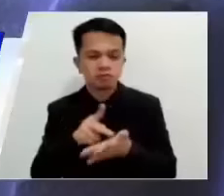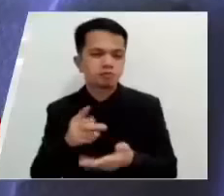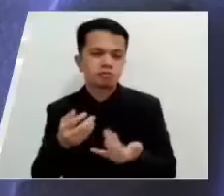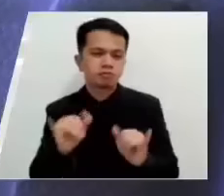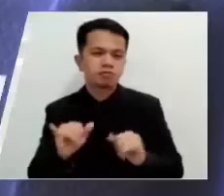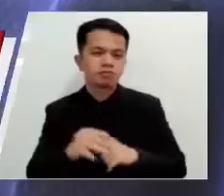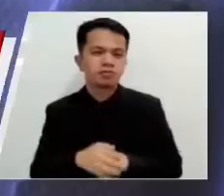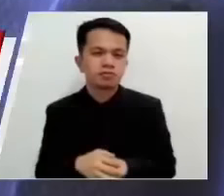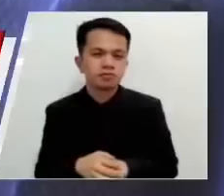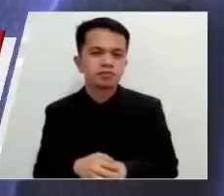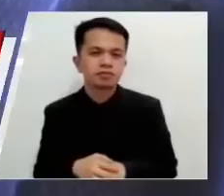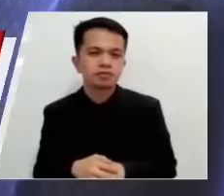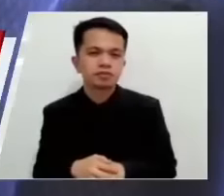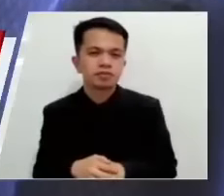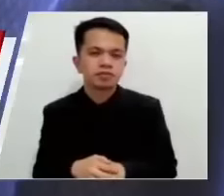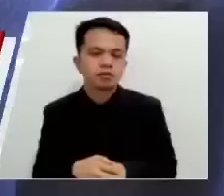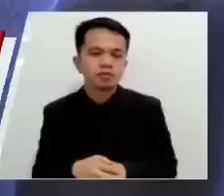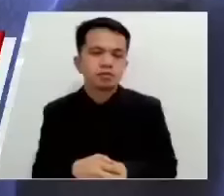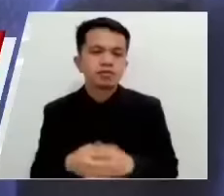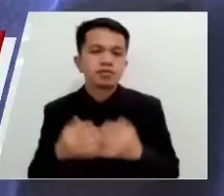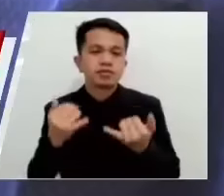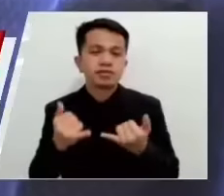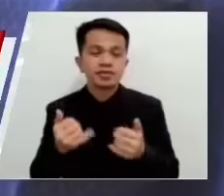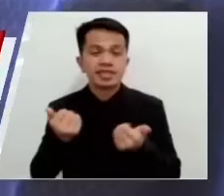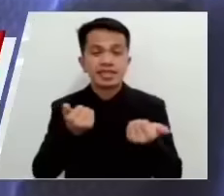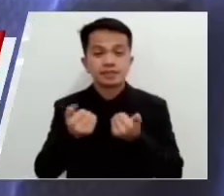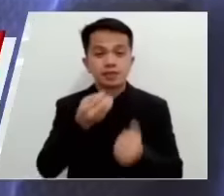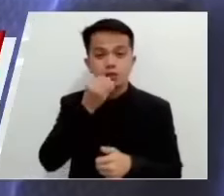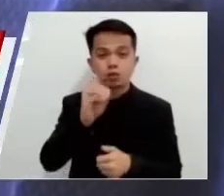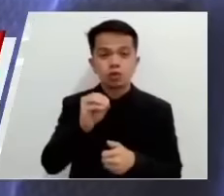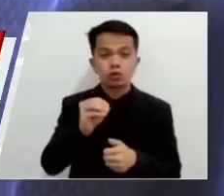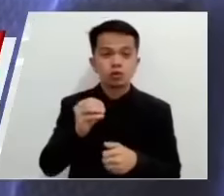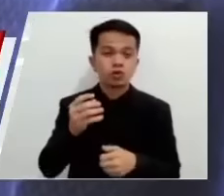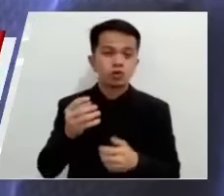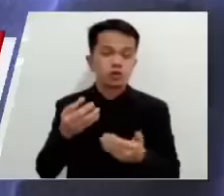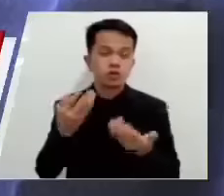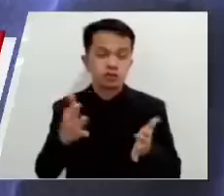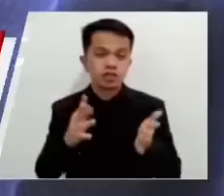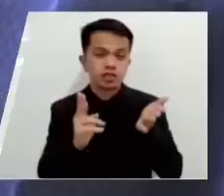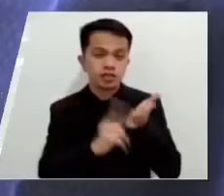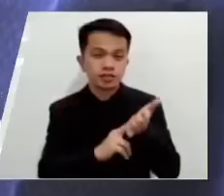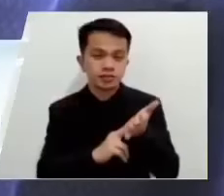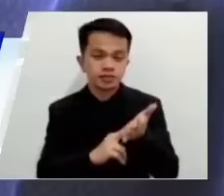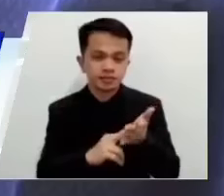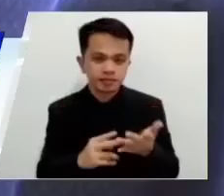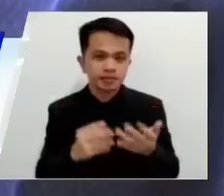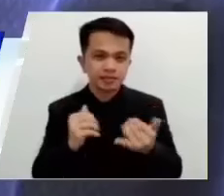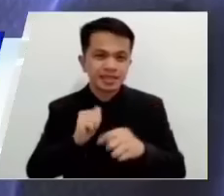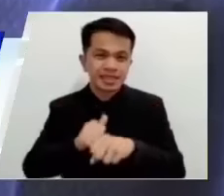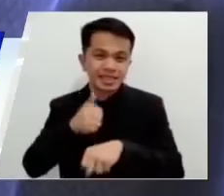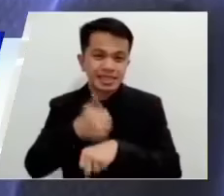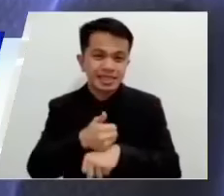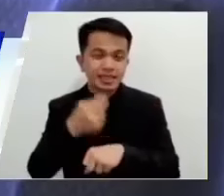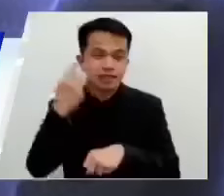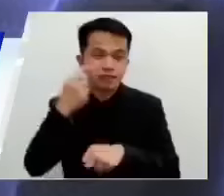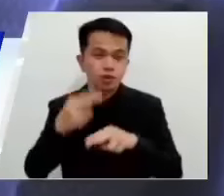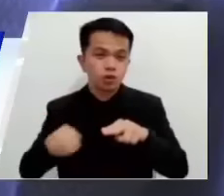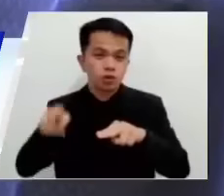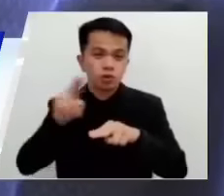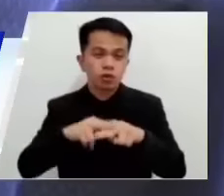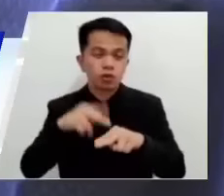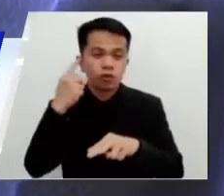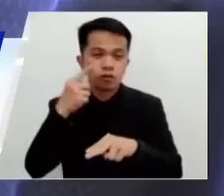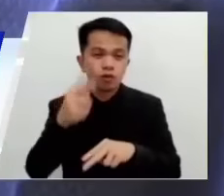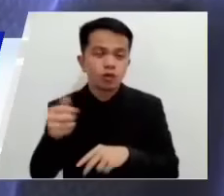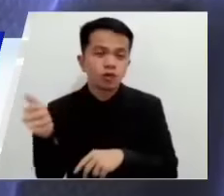the administrative order that was recently signed, the implementation of the increase in the terminal fee will